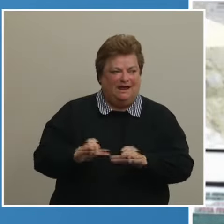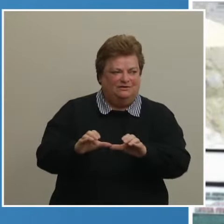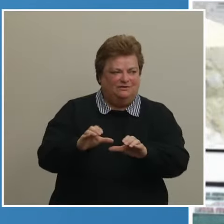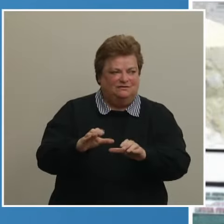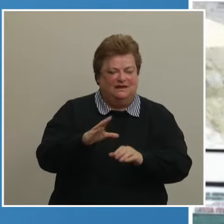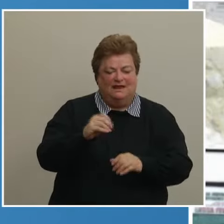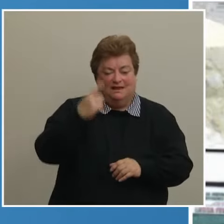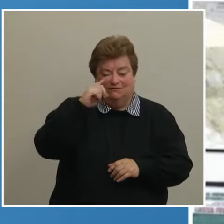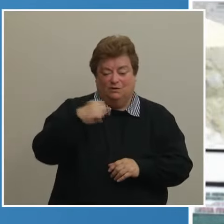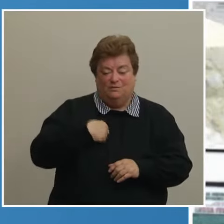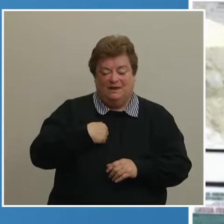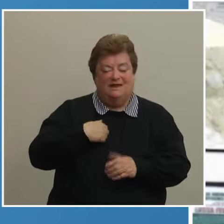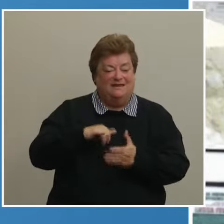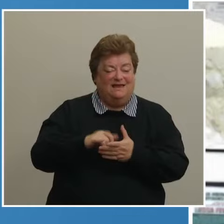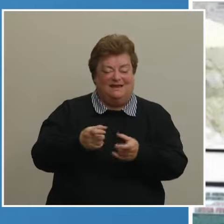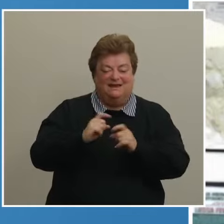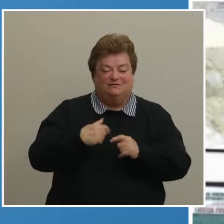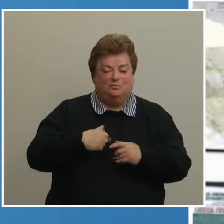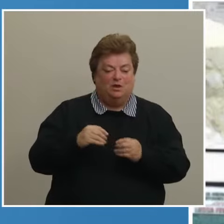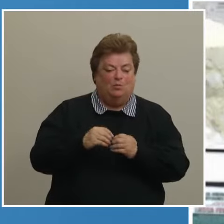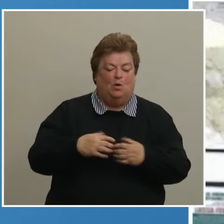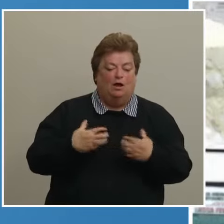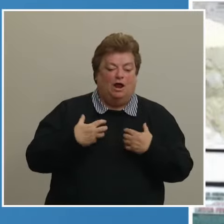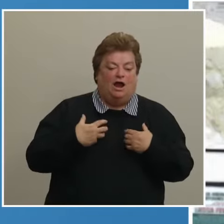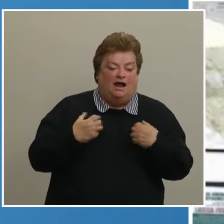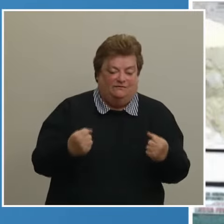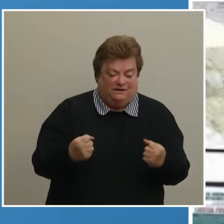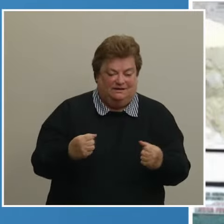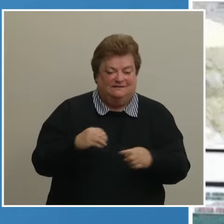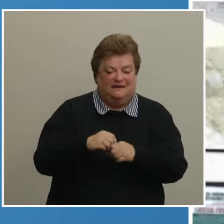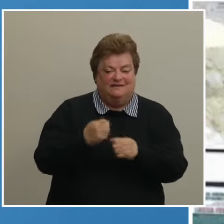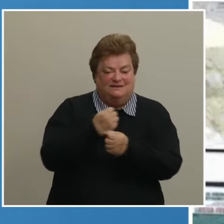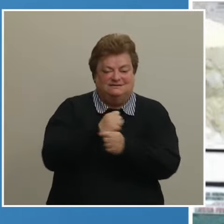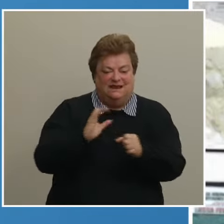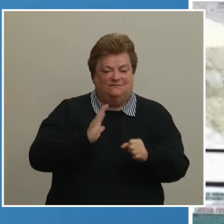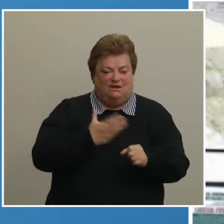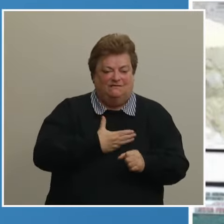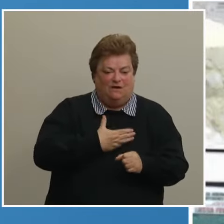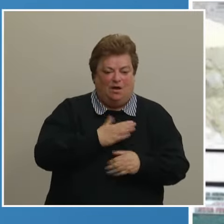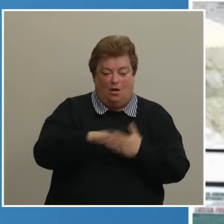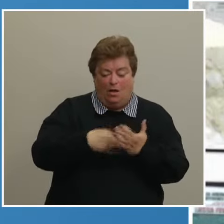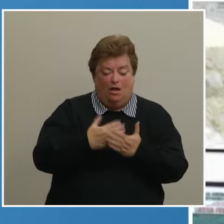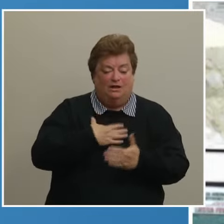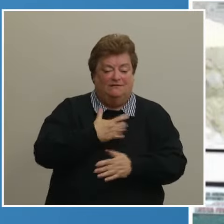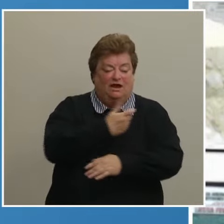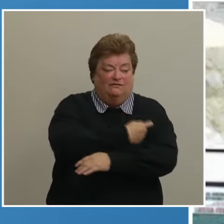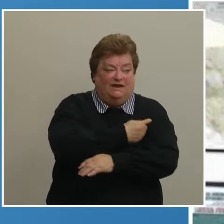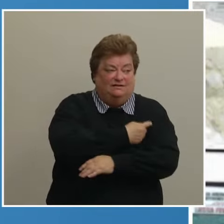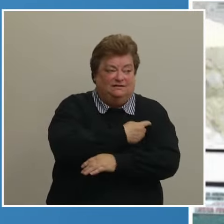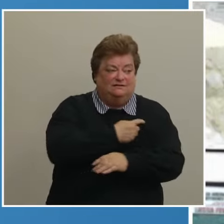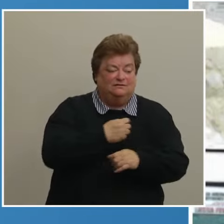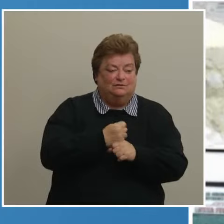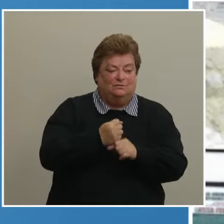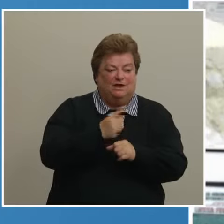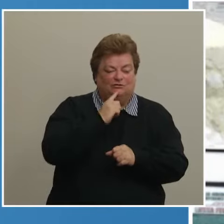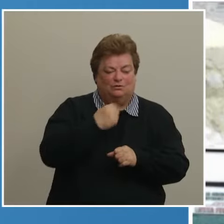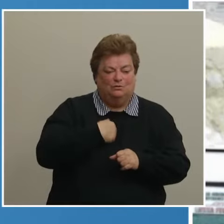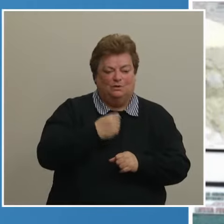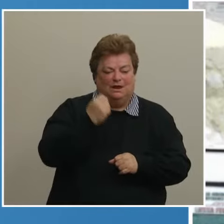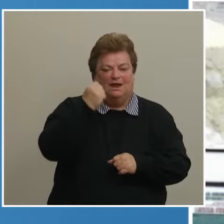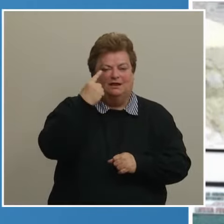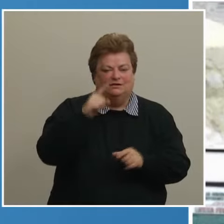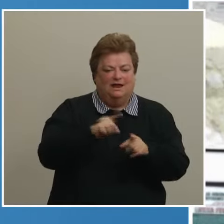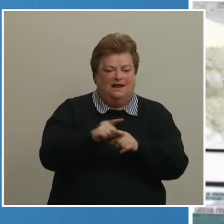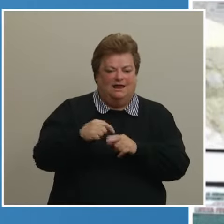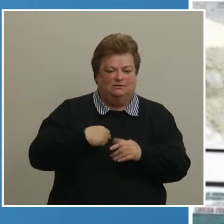me, this gives me more confidence in the safety of the vaccines that we have out there and the systems we use to make sure that we understand their